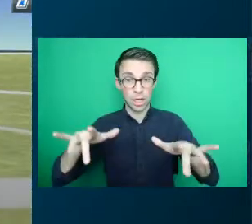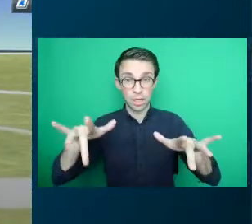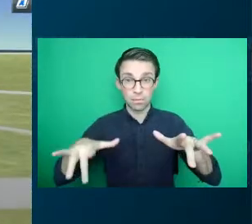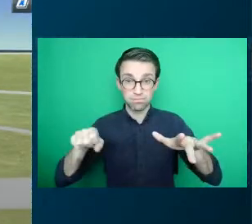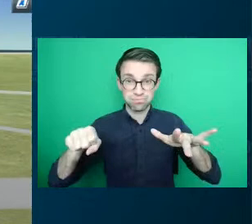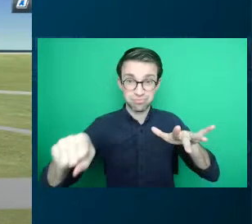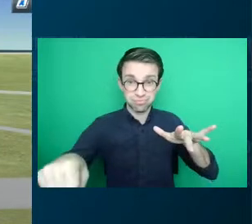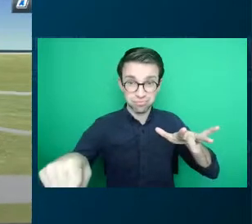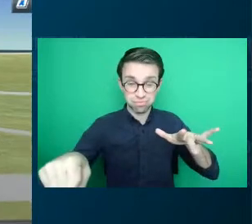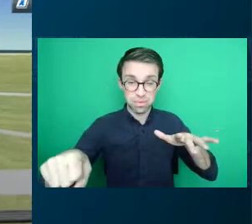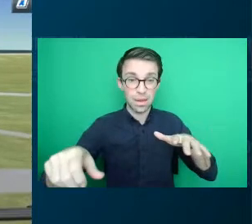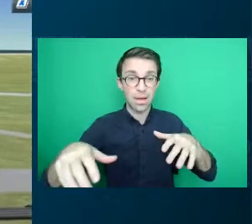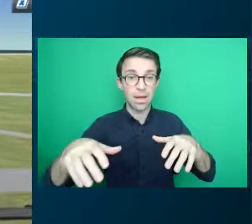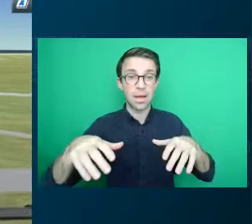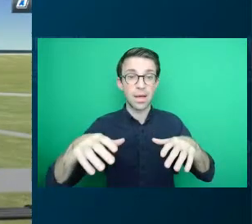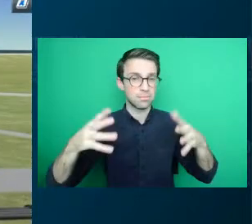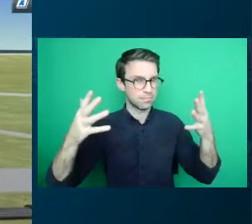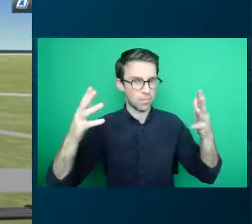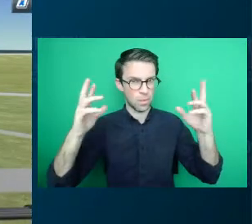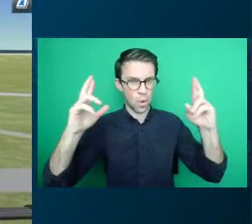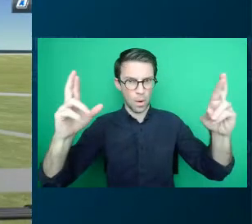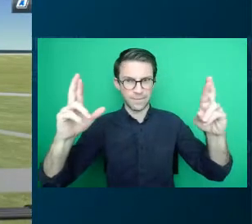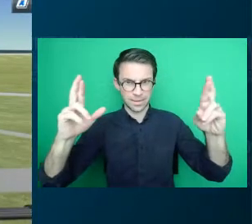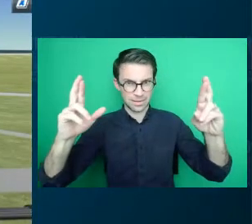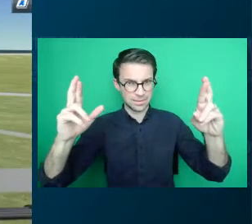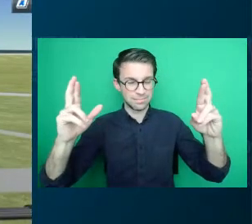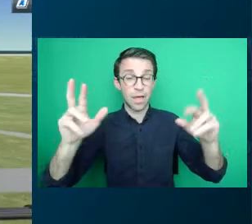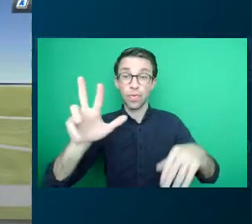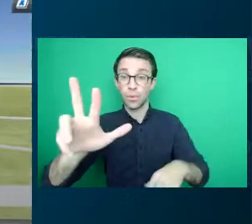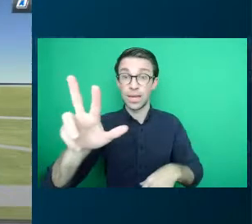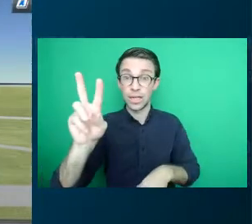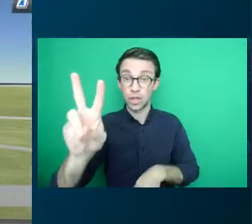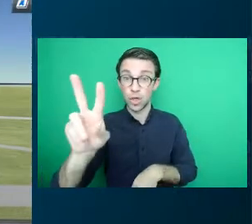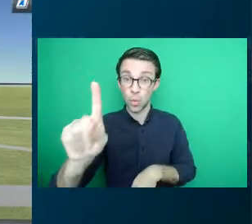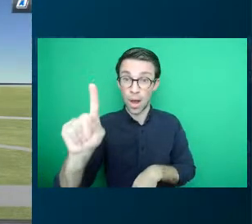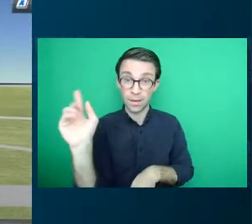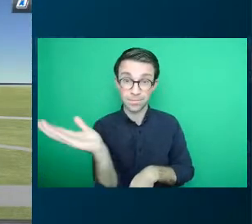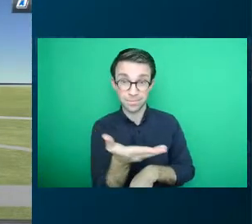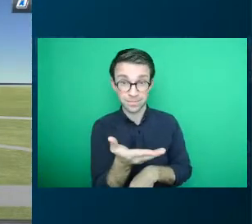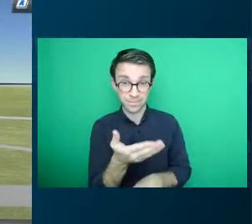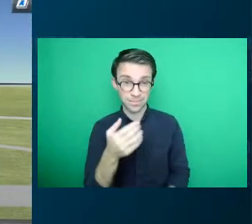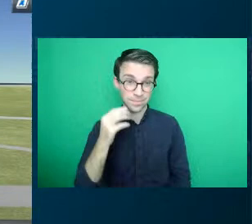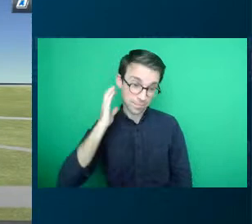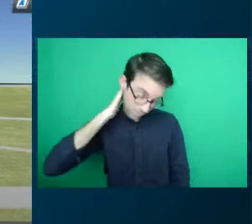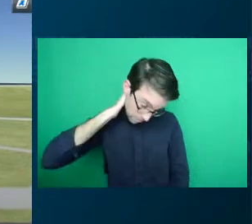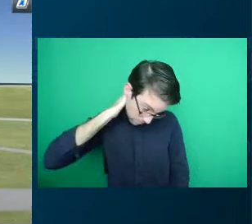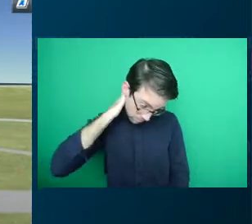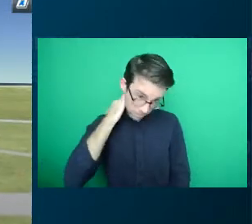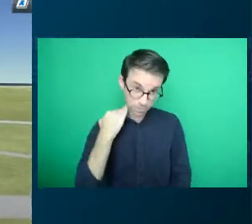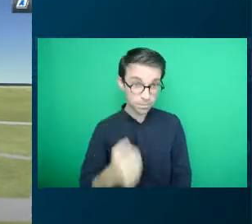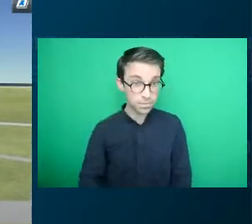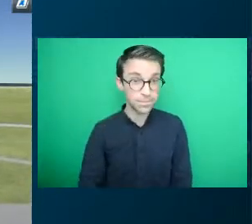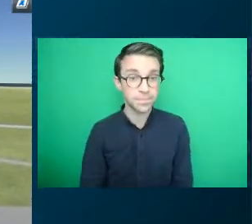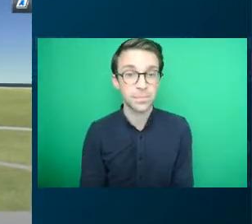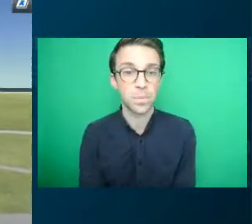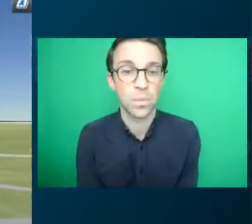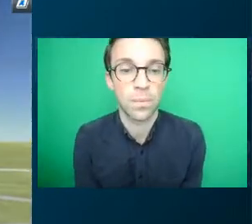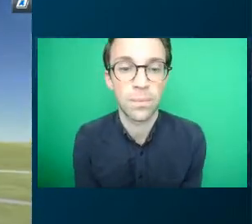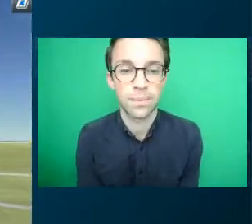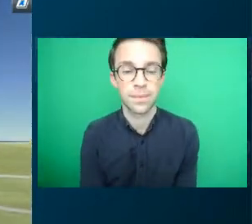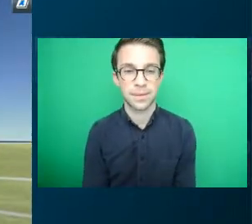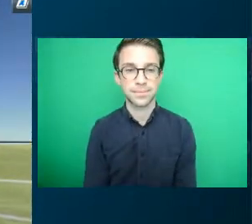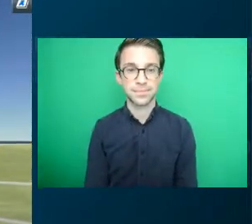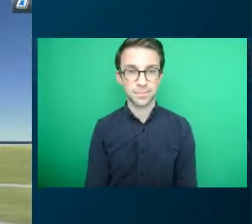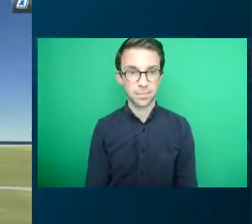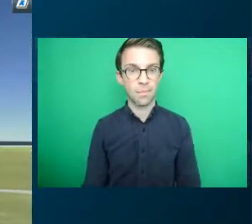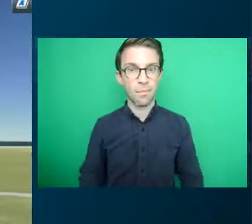try to fly Valentina to space. We'll count it down, saying 3, 2, 1, ignition. And there